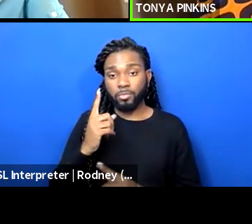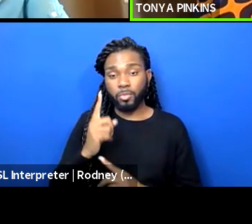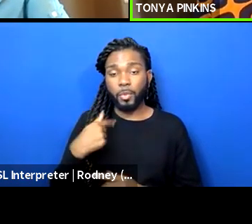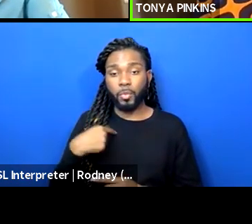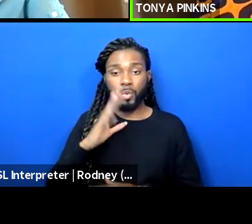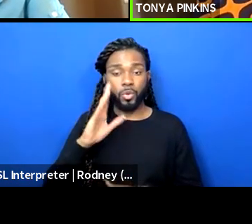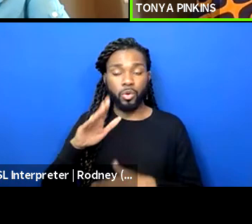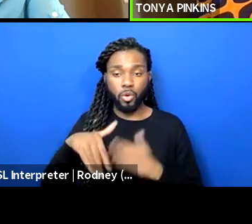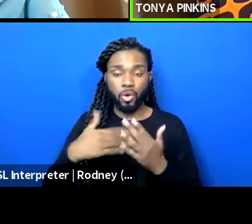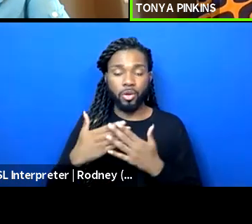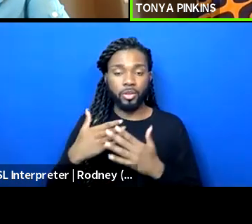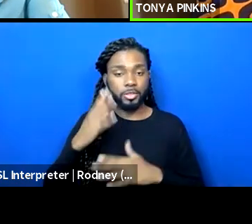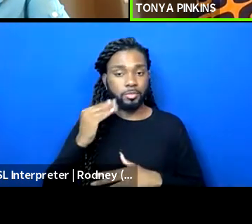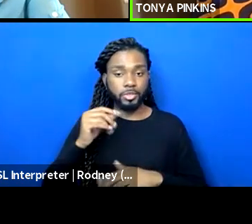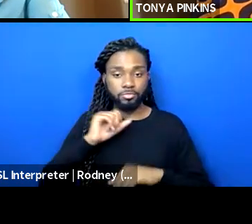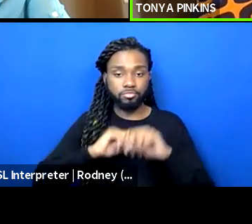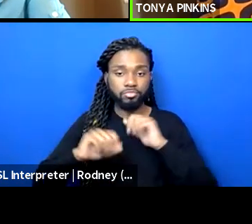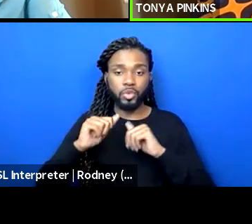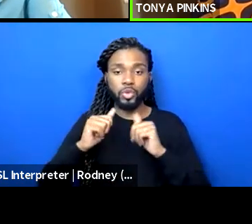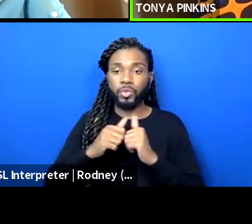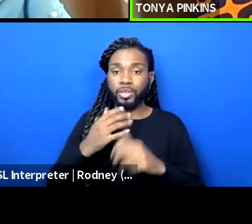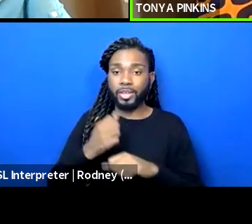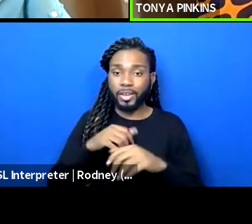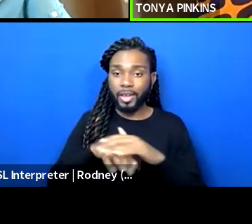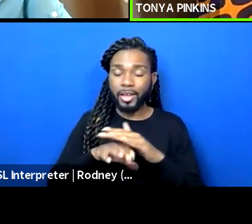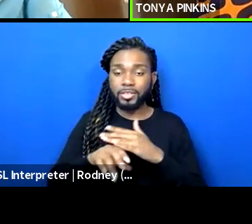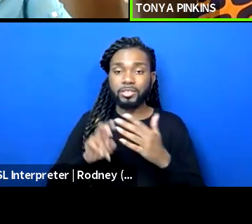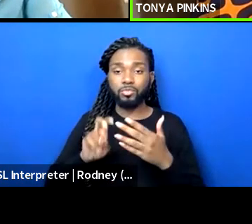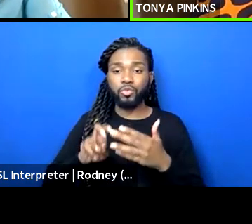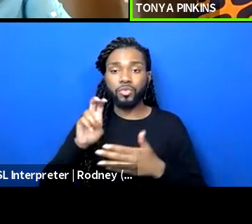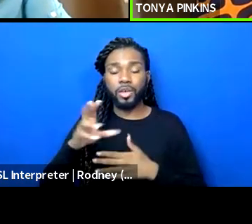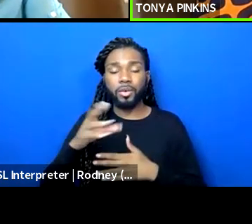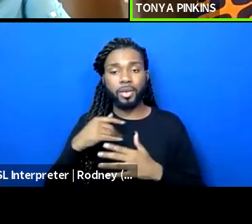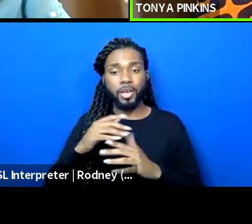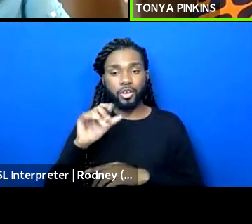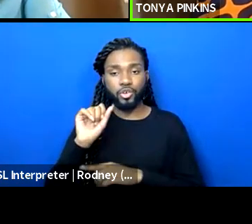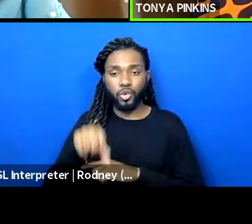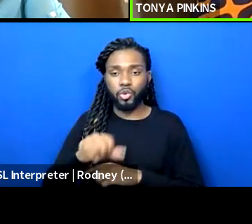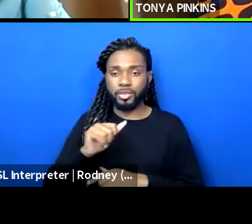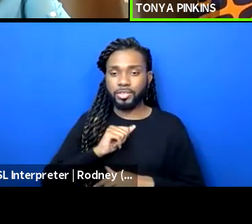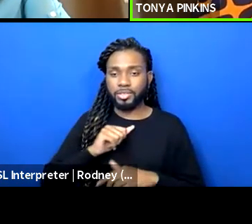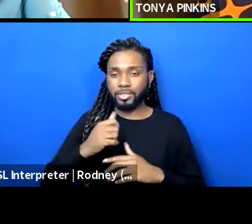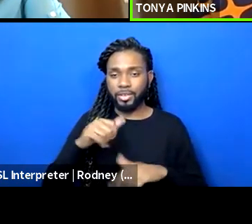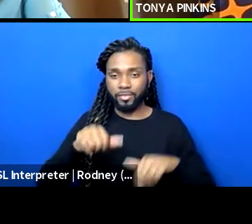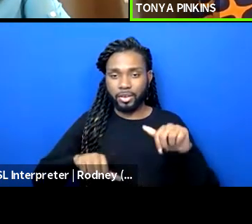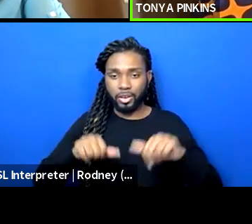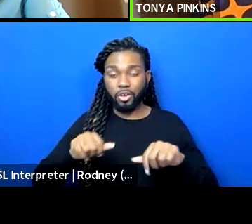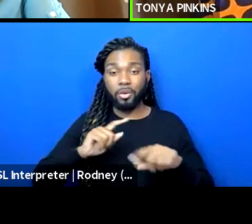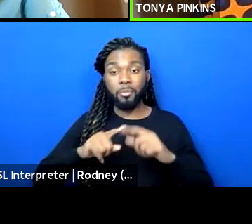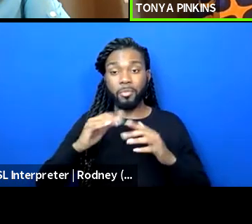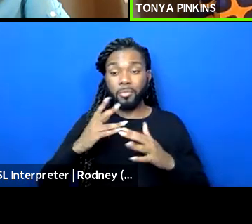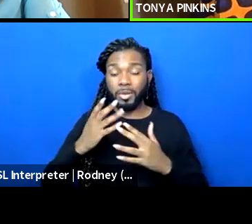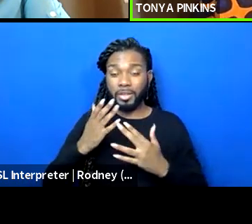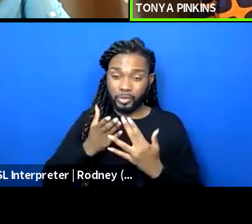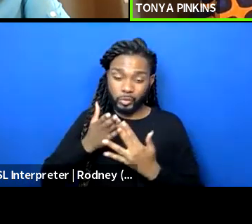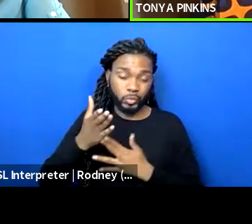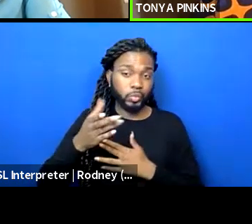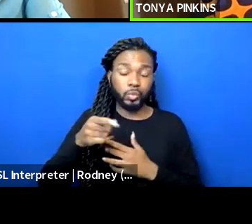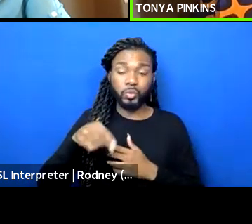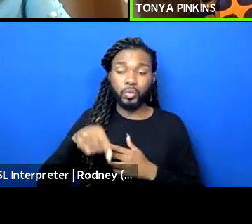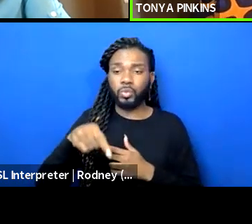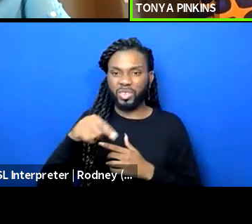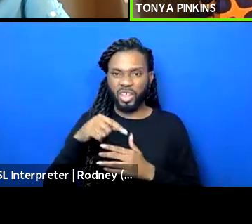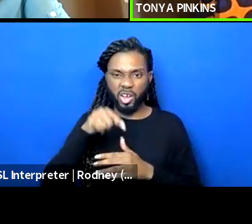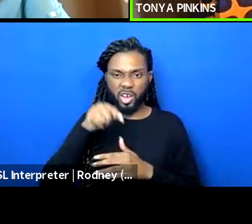access and entry, moving up and conquering self-doubt. But on the other side is the